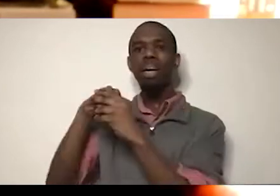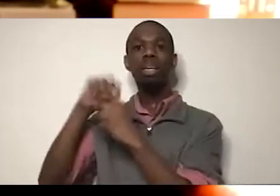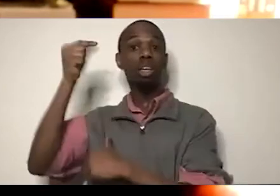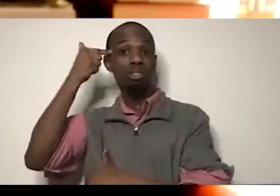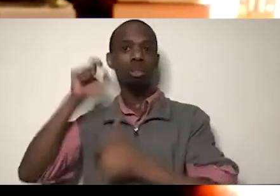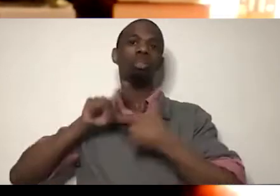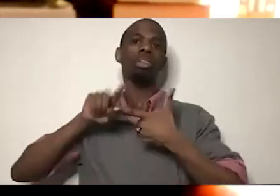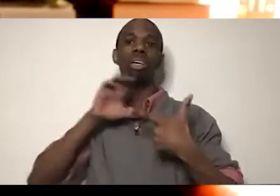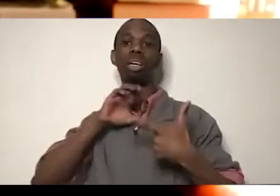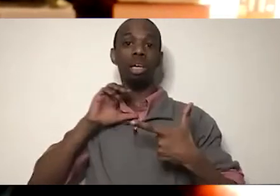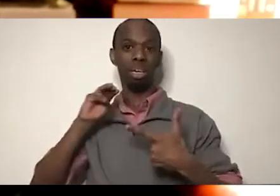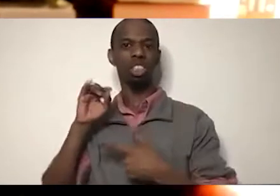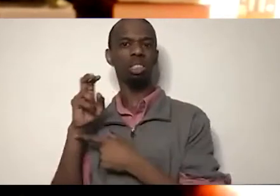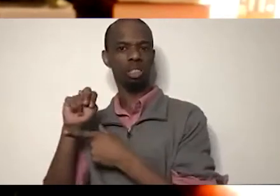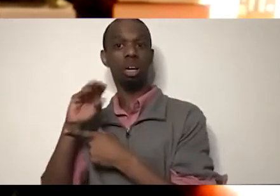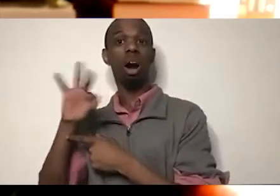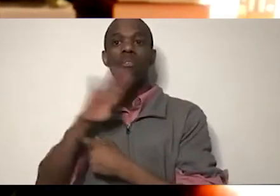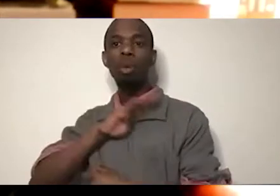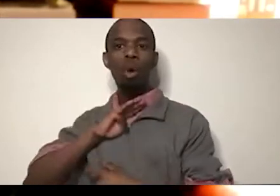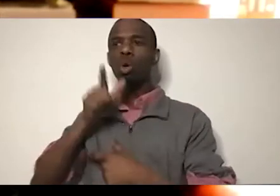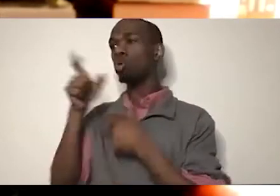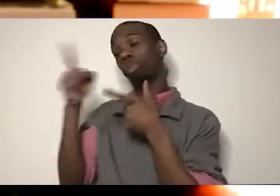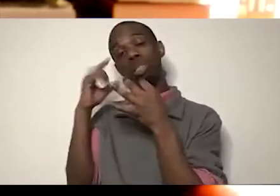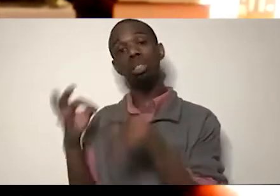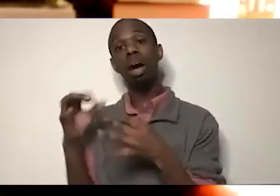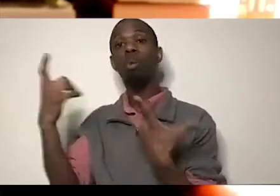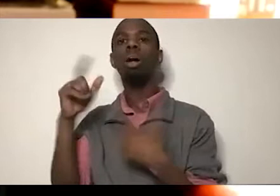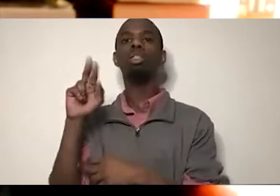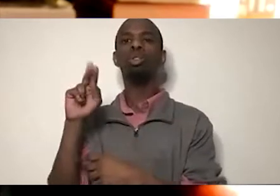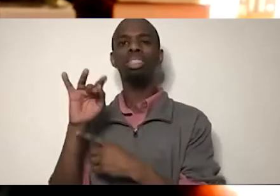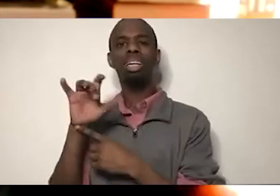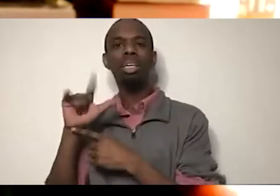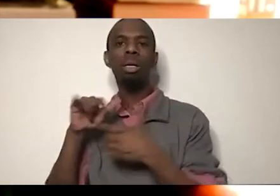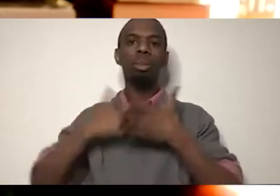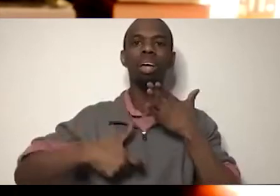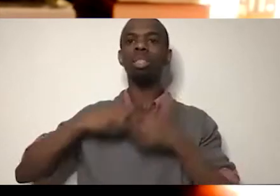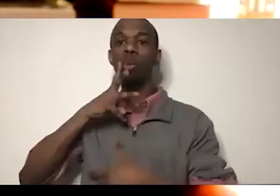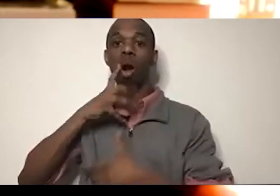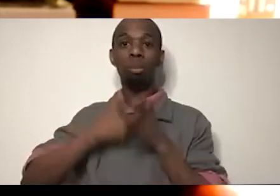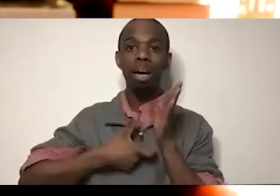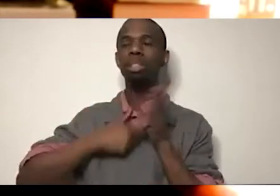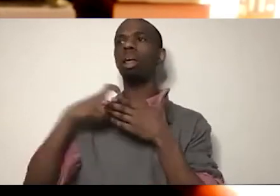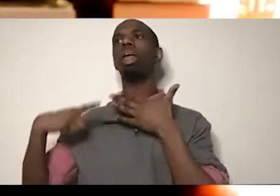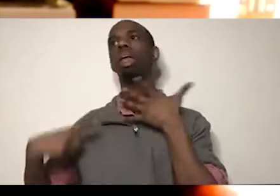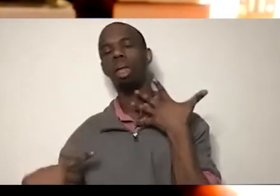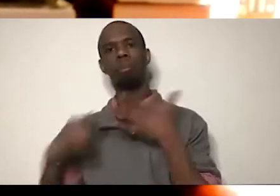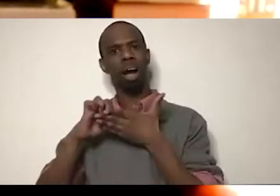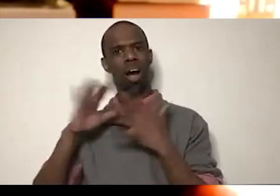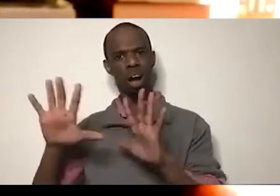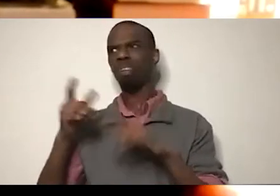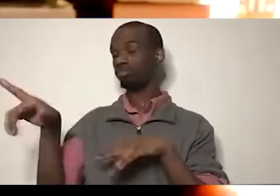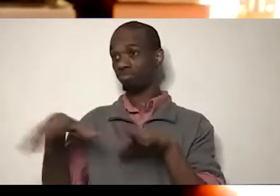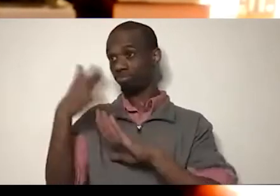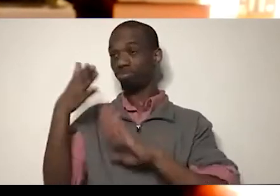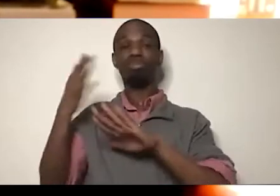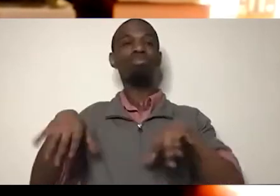So again, it's a continuum of racism, and we shouldn't be surprised that it also affects our